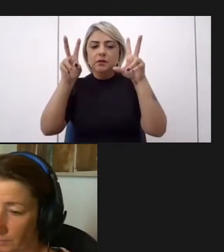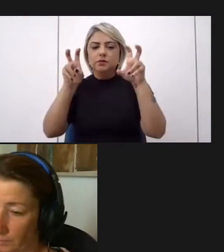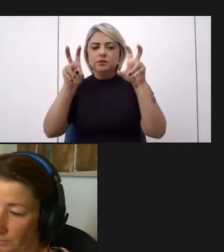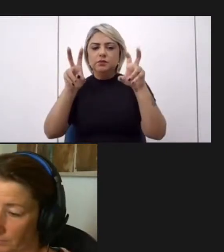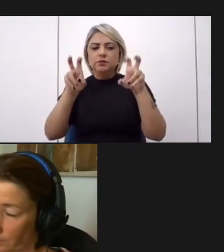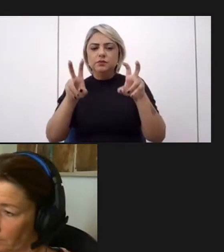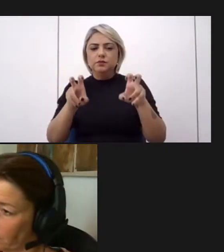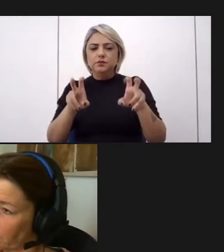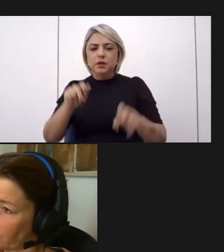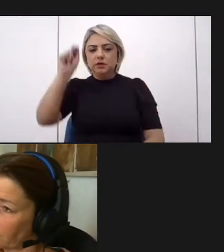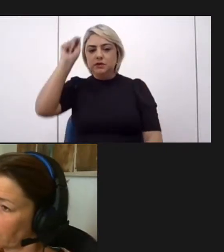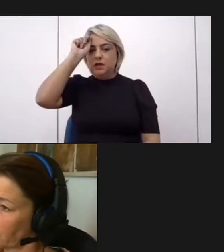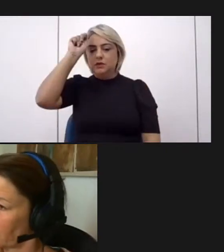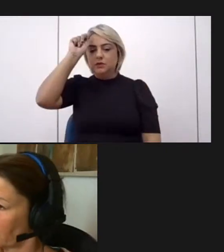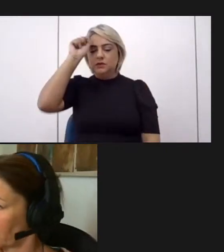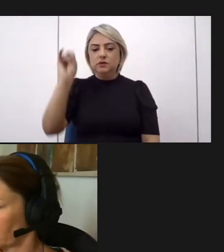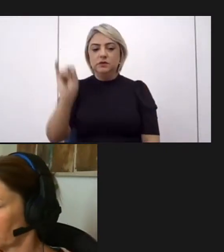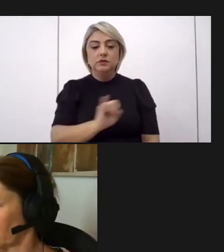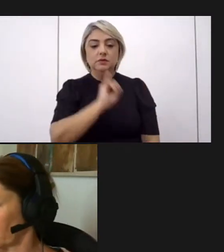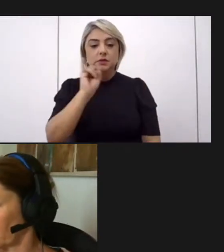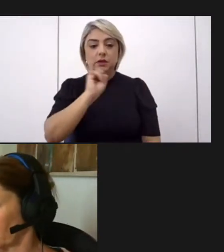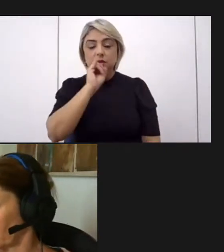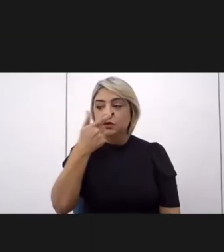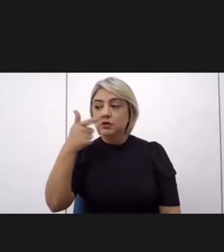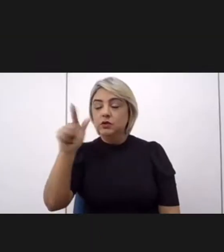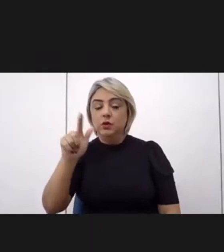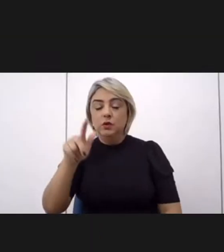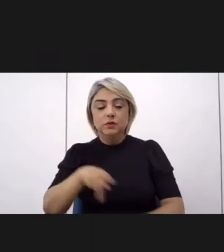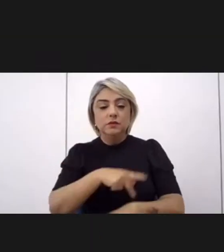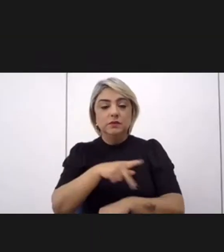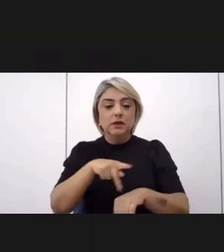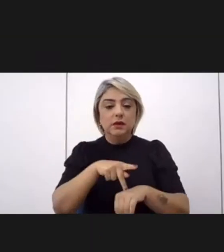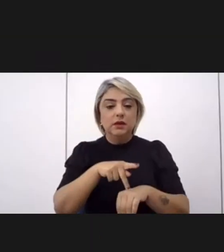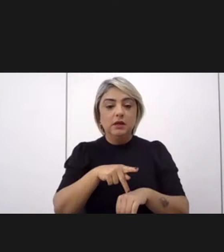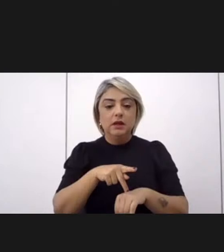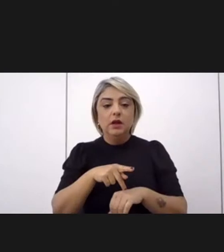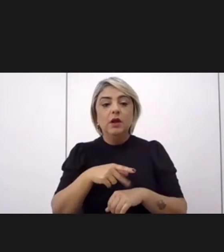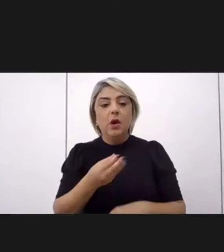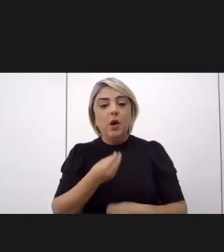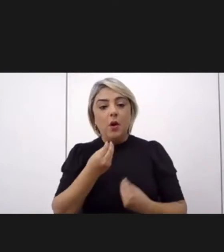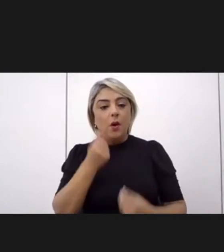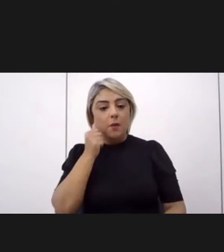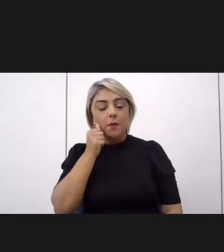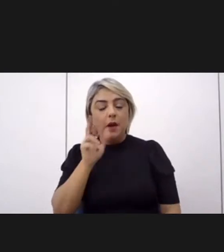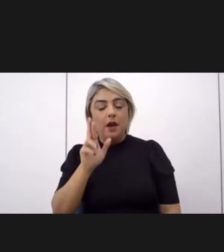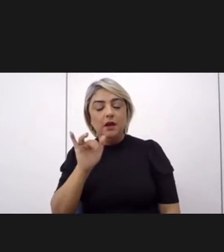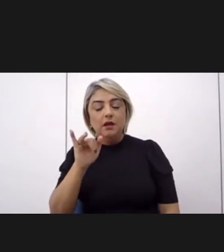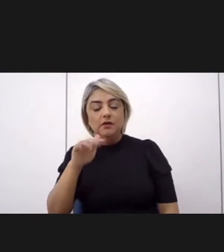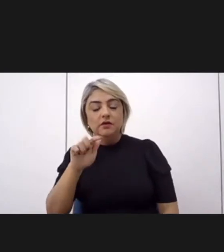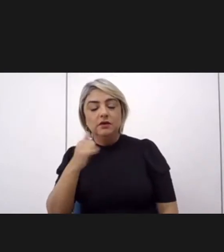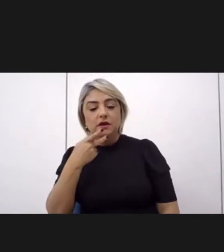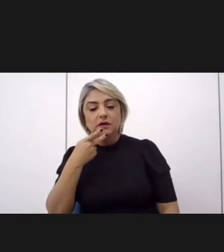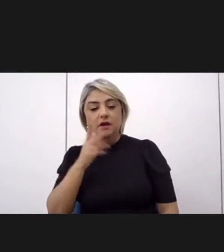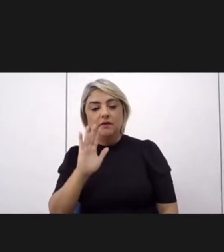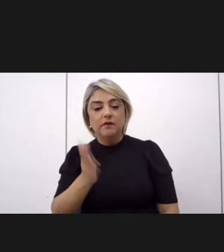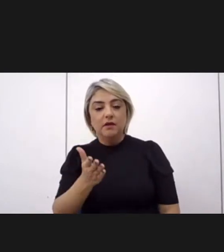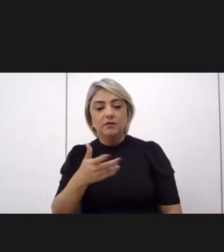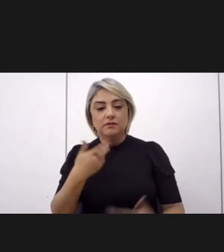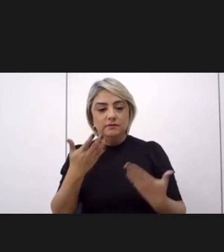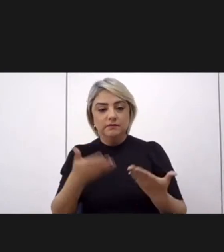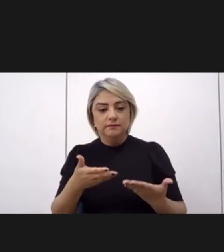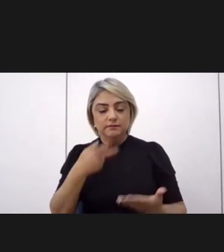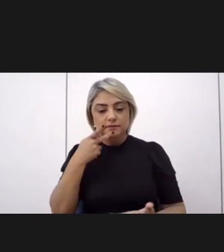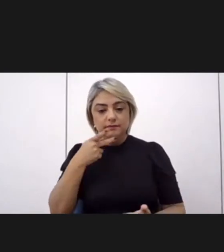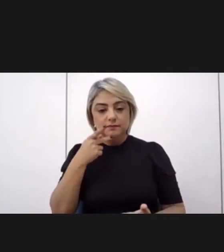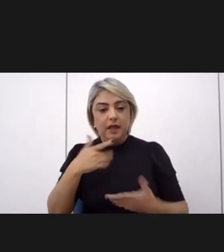authors from abroad, as Regina mentioned, and this is a very important work